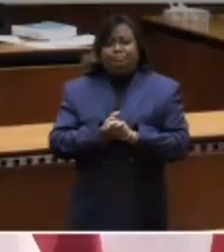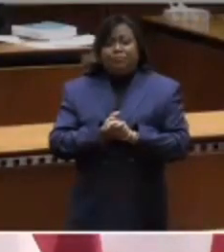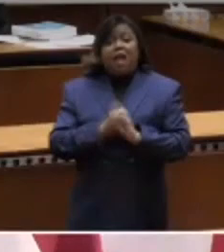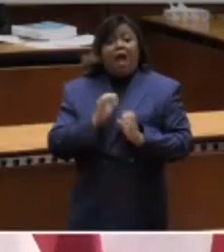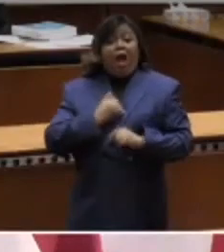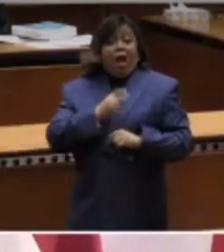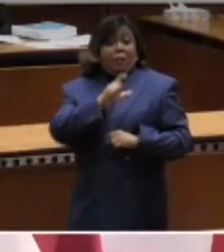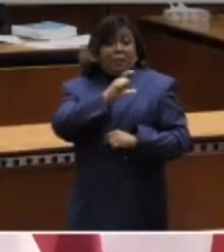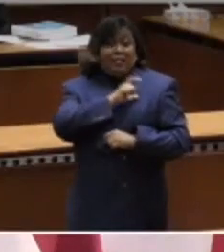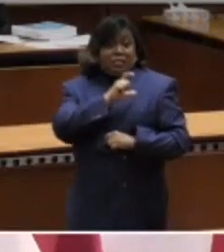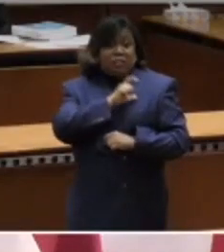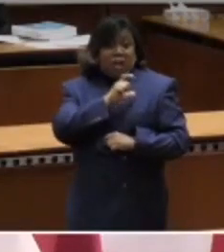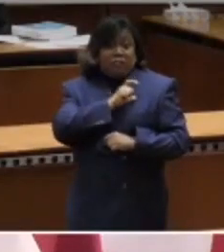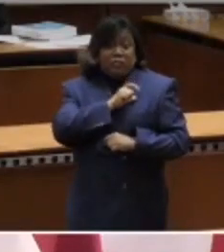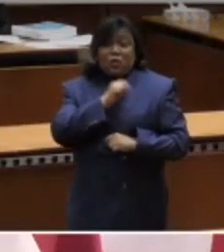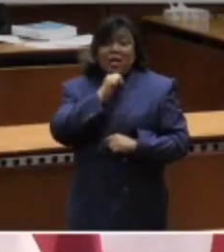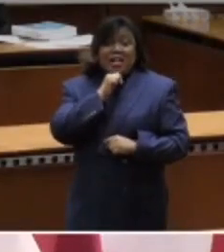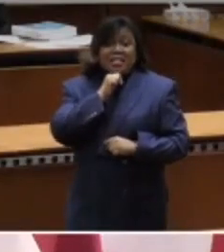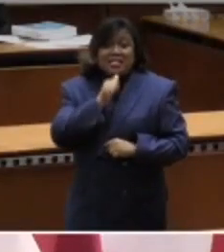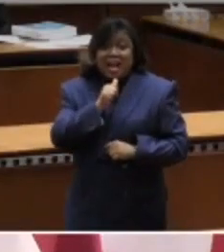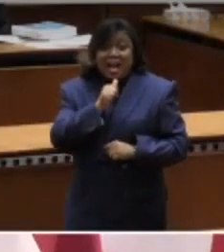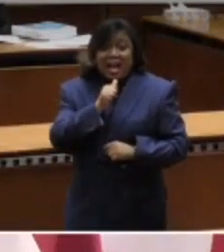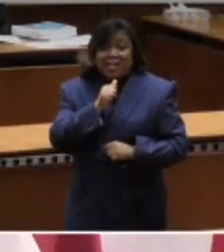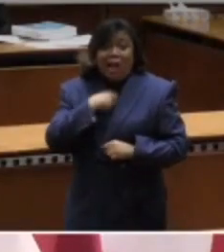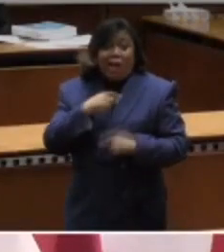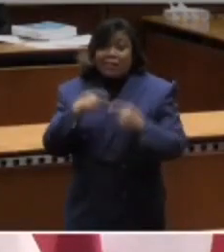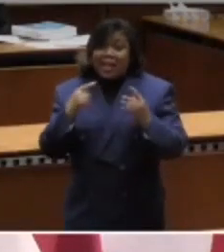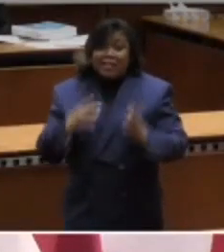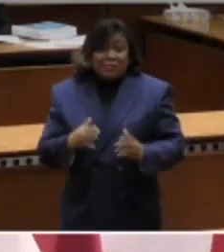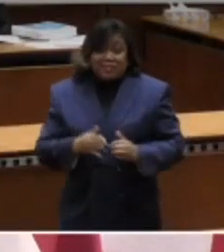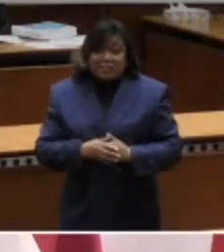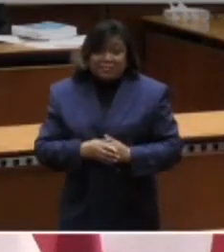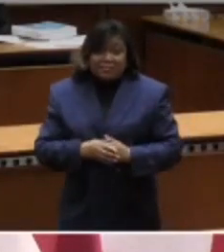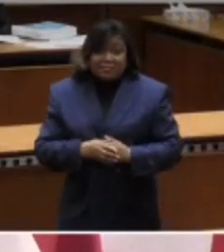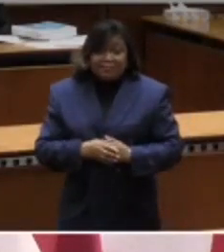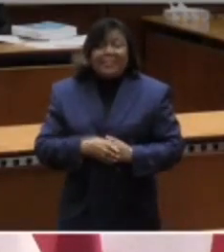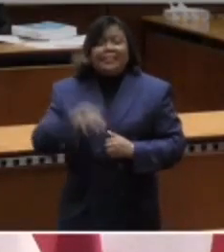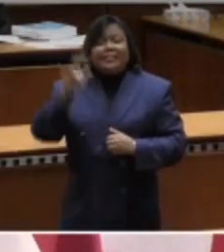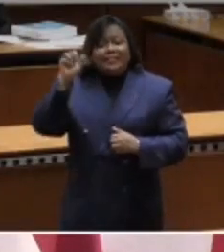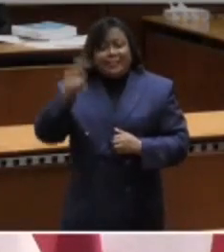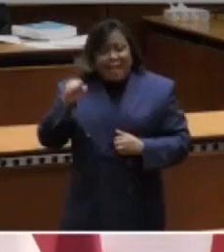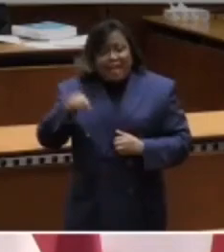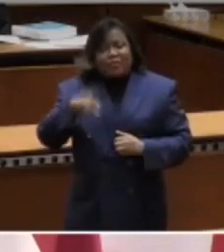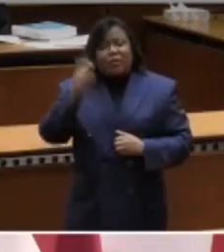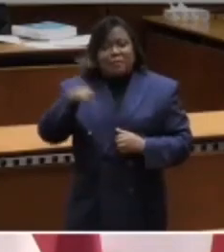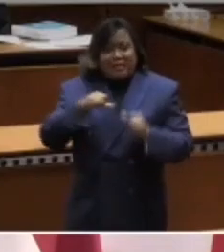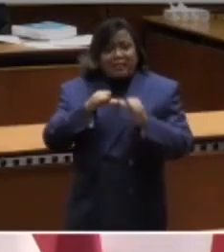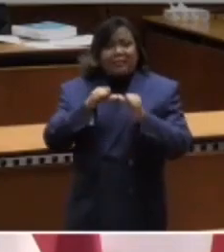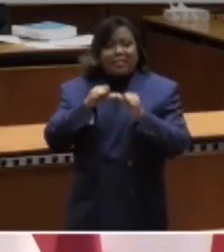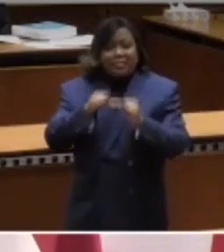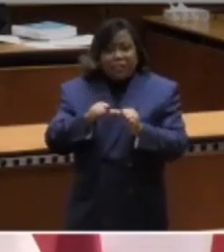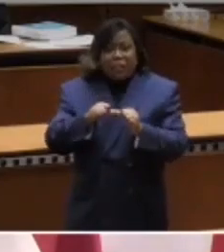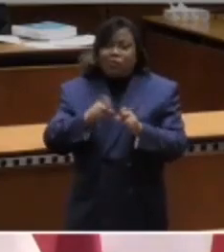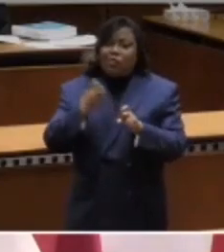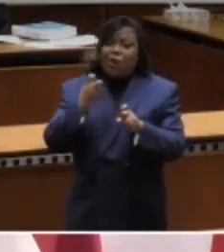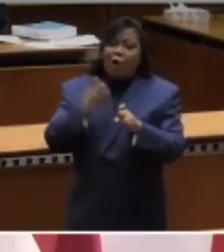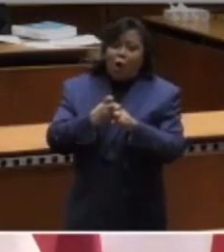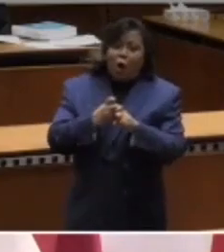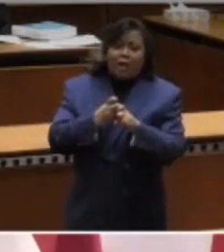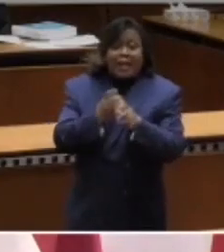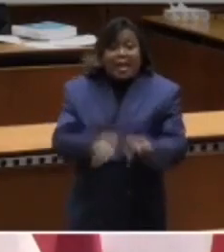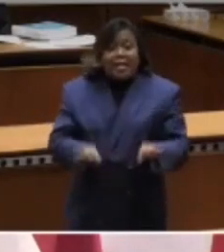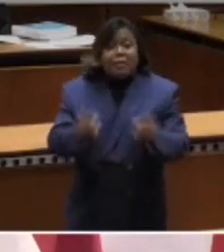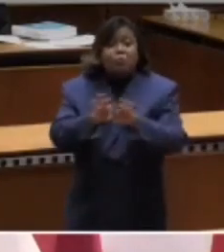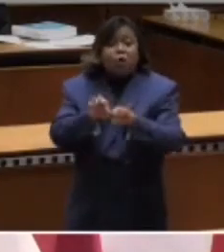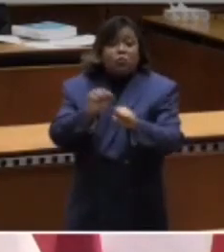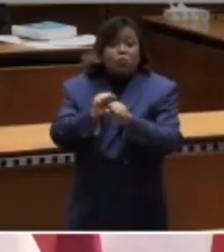Our police officers are not our enemies. Yes, we must continue the hard and